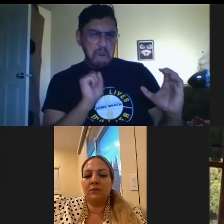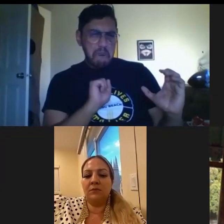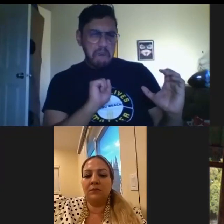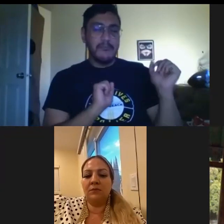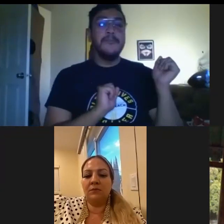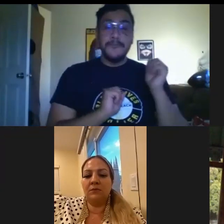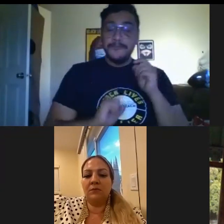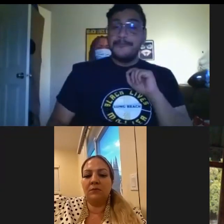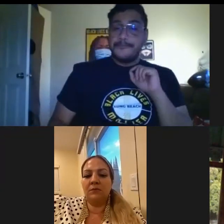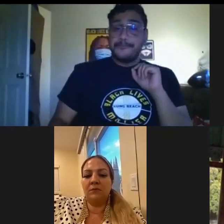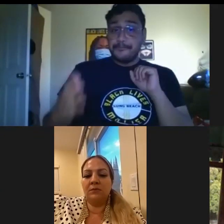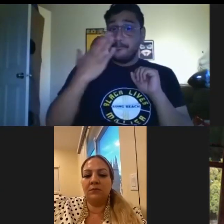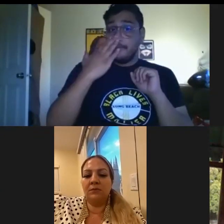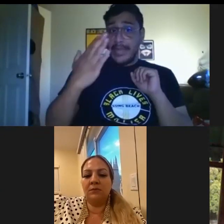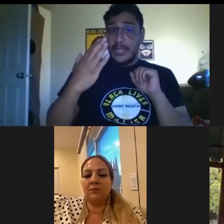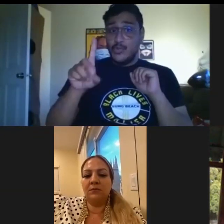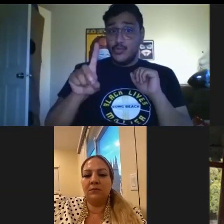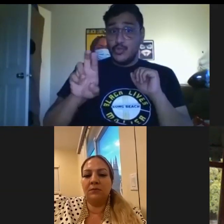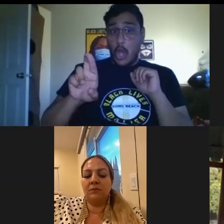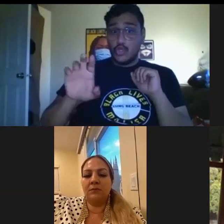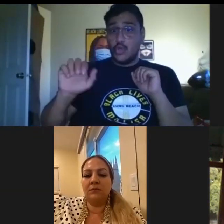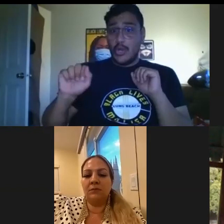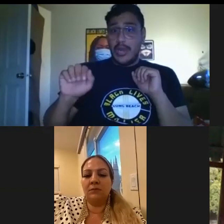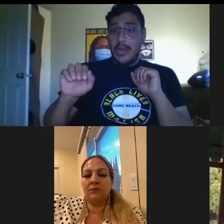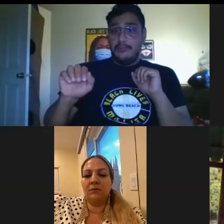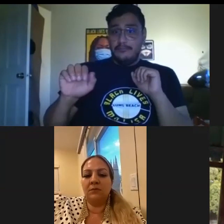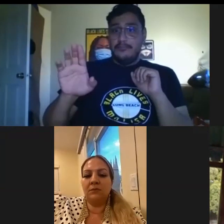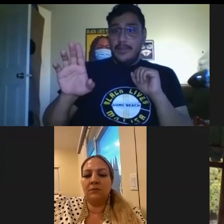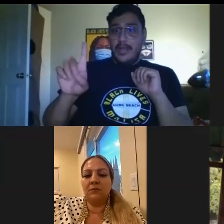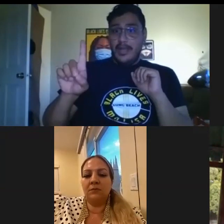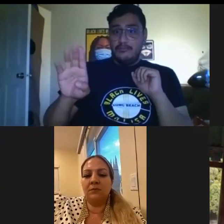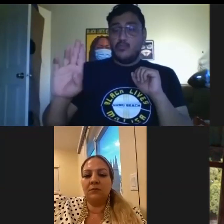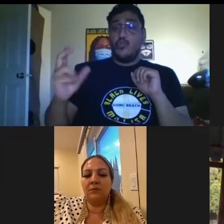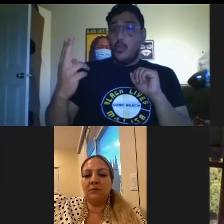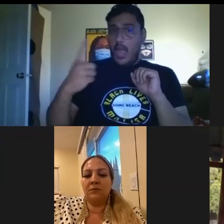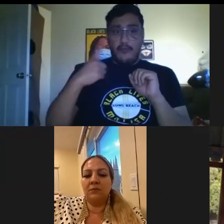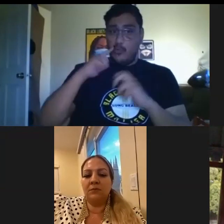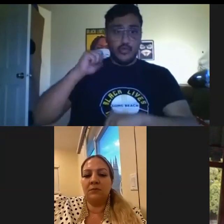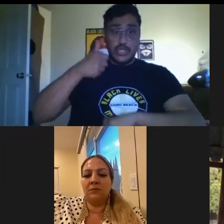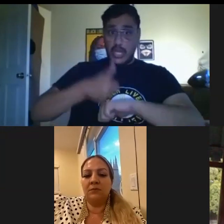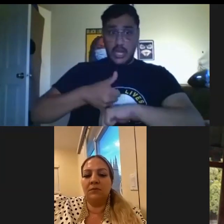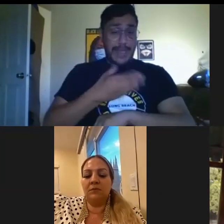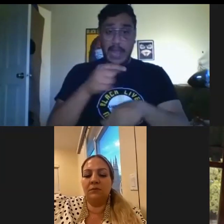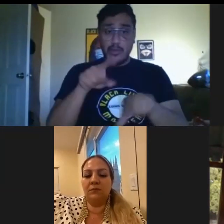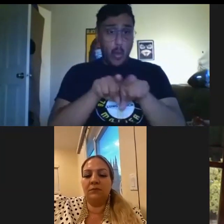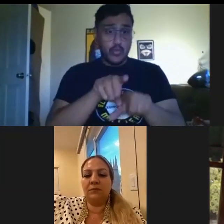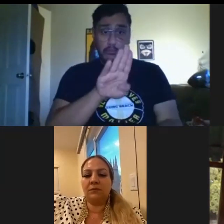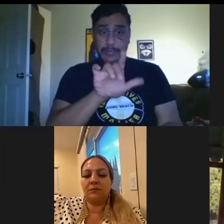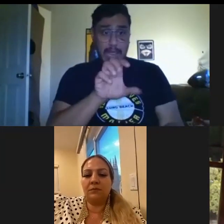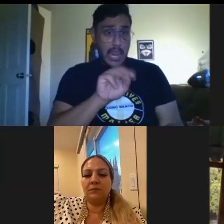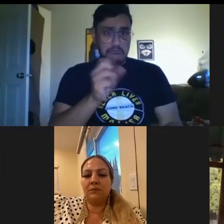Dr. Tula, for putting this together, and Black Lives Matter for all the important work that you have done and continue to do in our